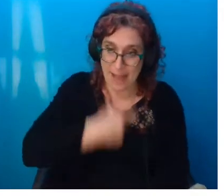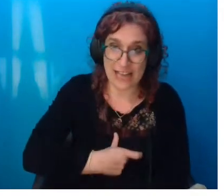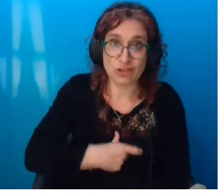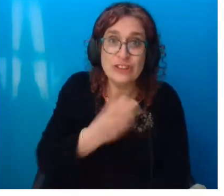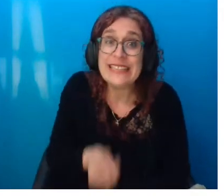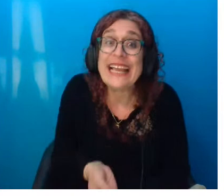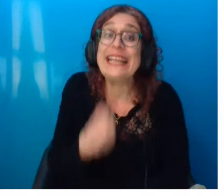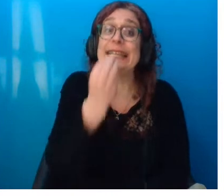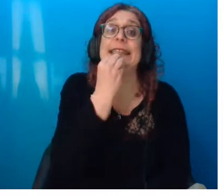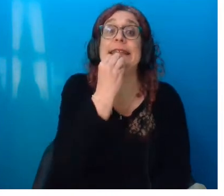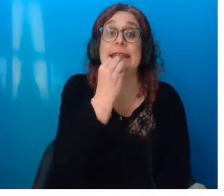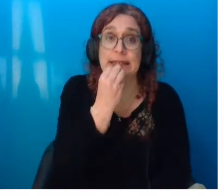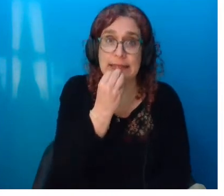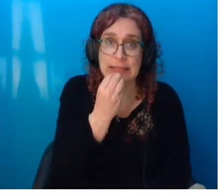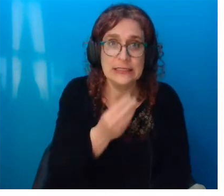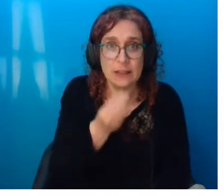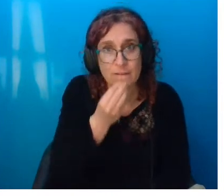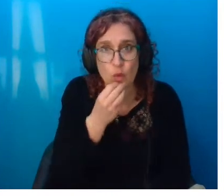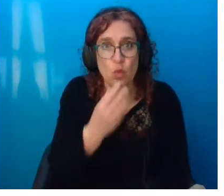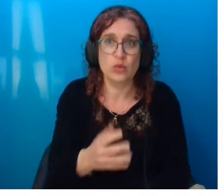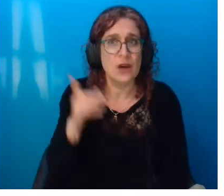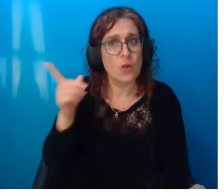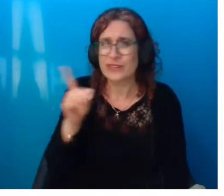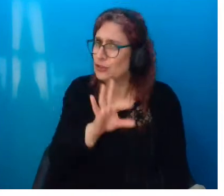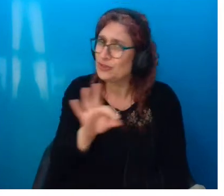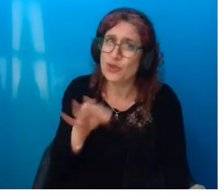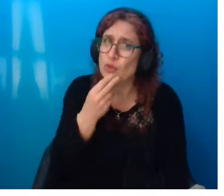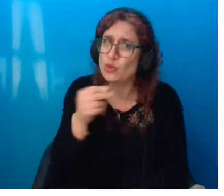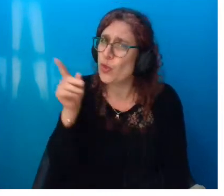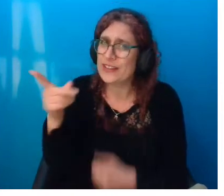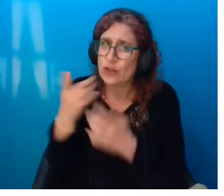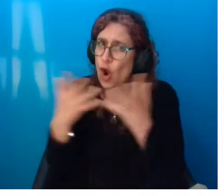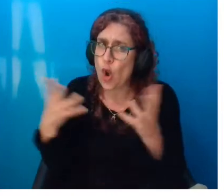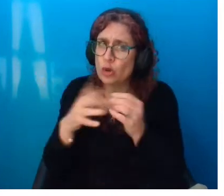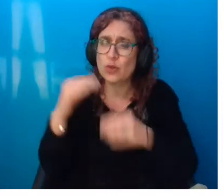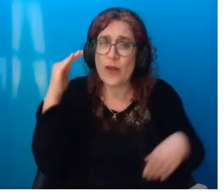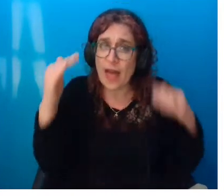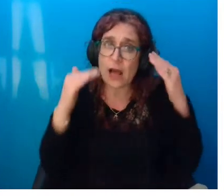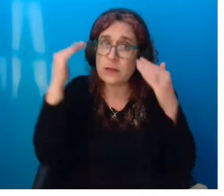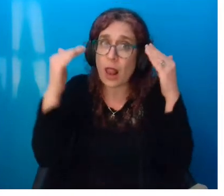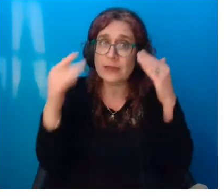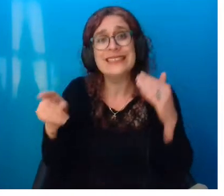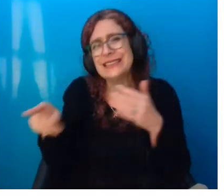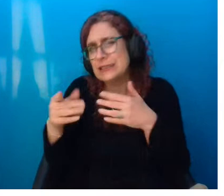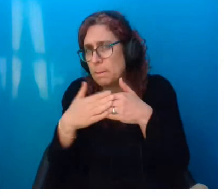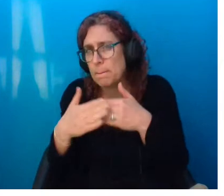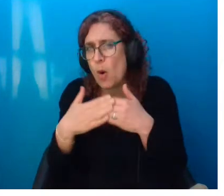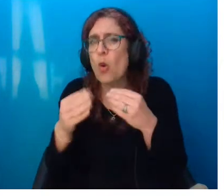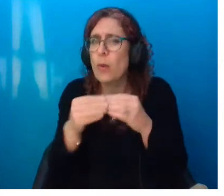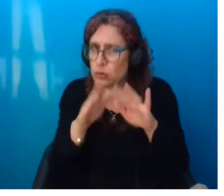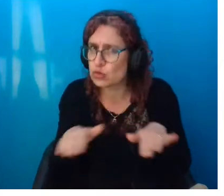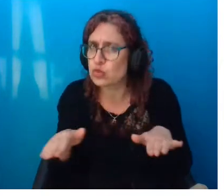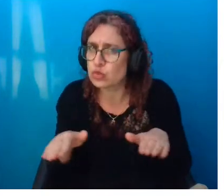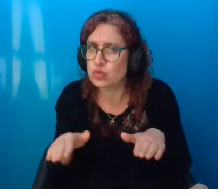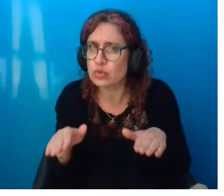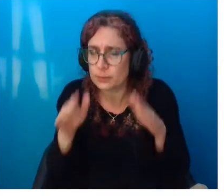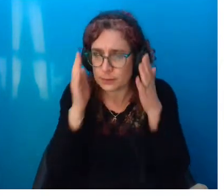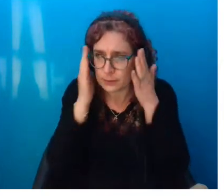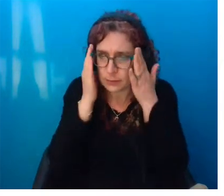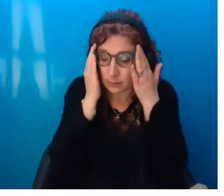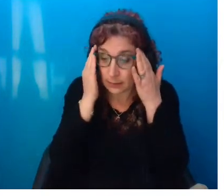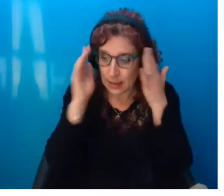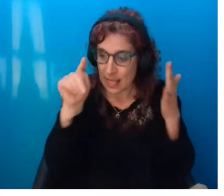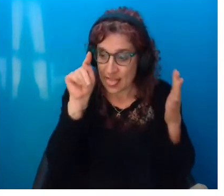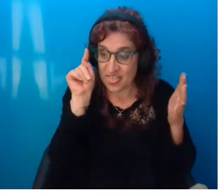We try to avoid doing too many of these. We don't do that many in adults compared to children. But these tests, in